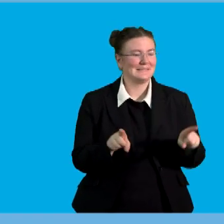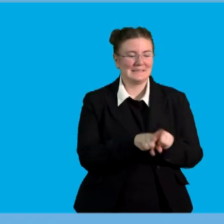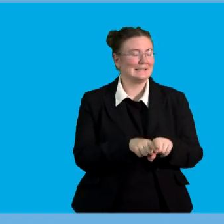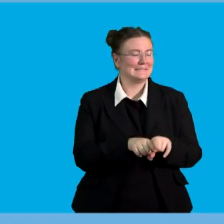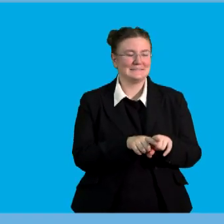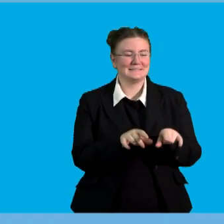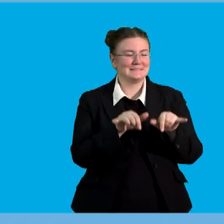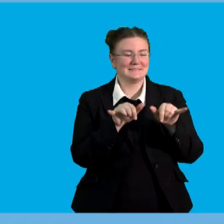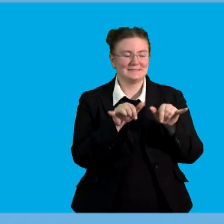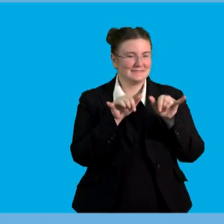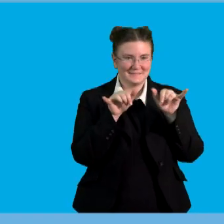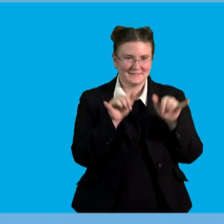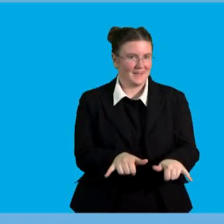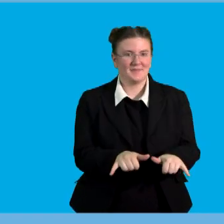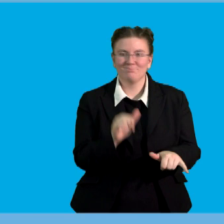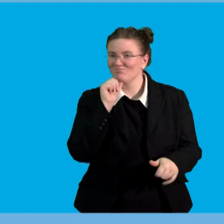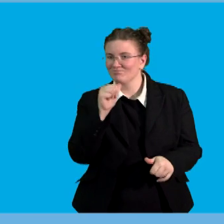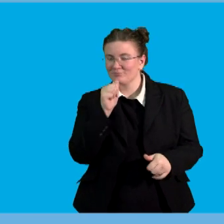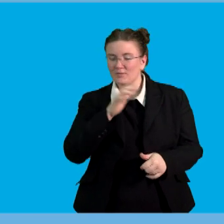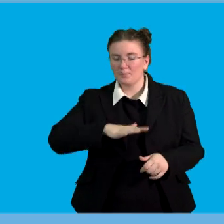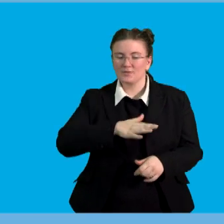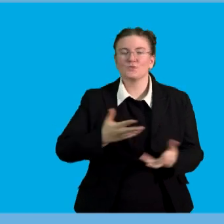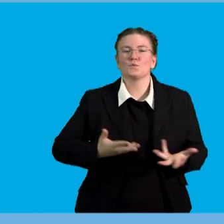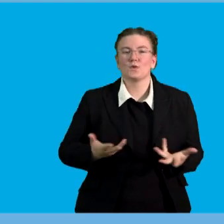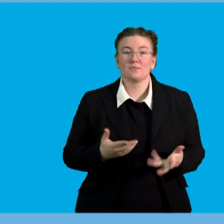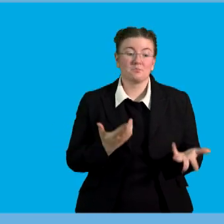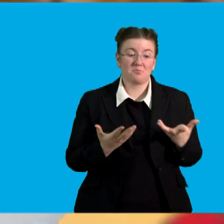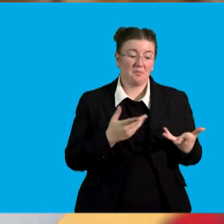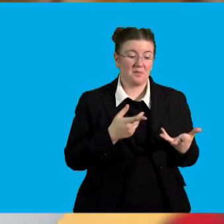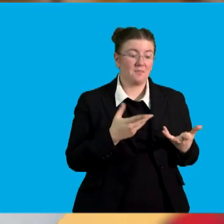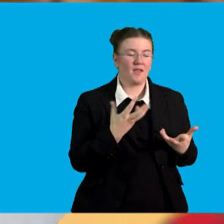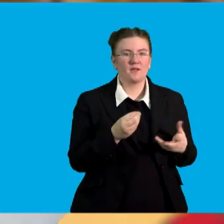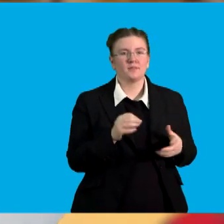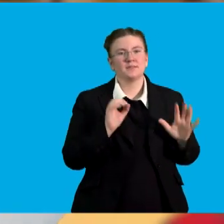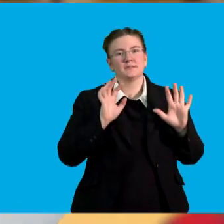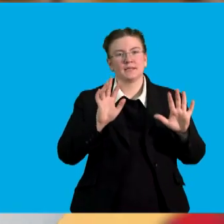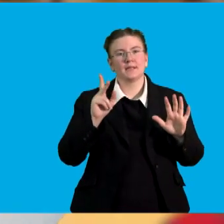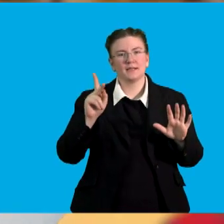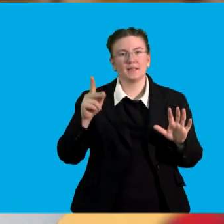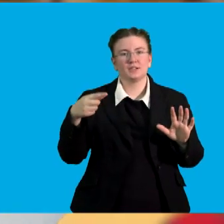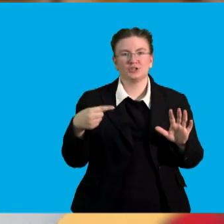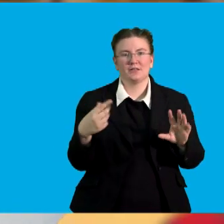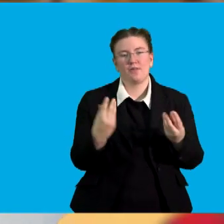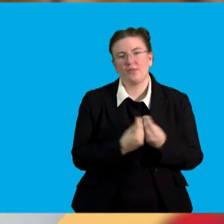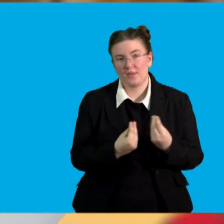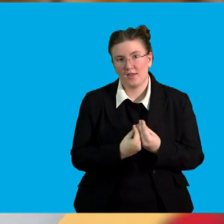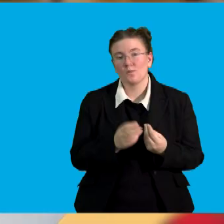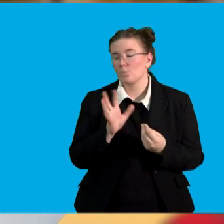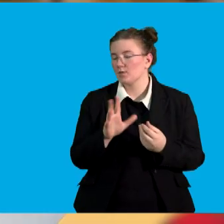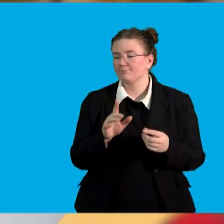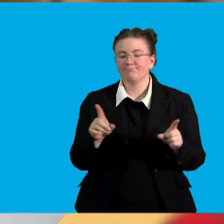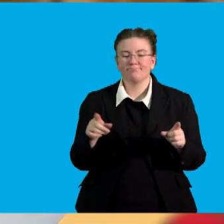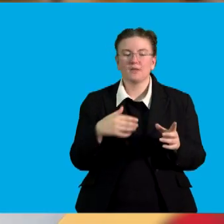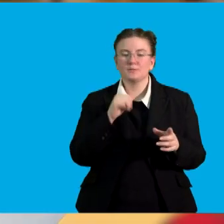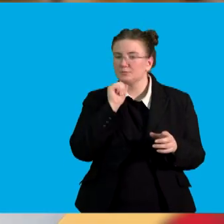same no matter where it is. So if you have this particular mass of this object, if you have 10 kgs of something, it is going